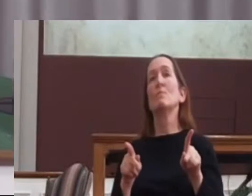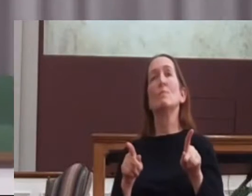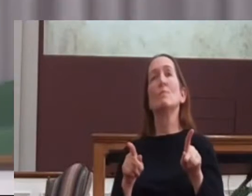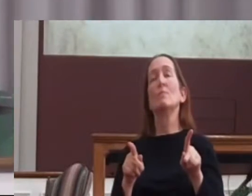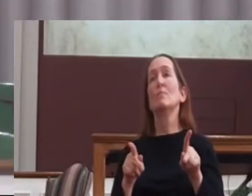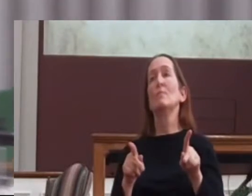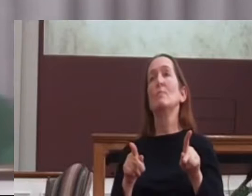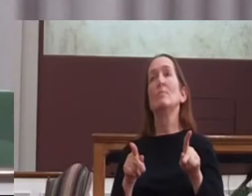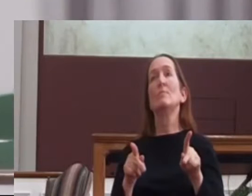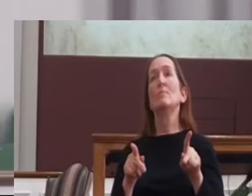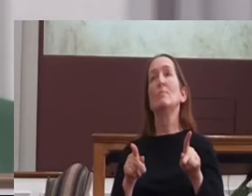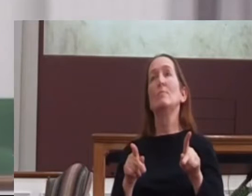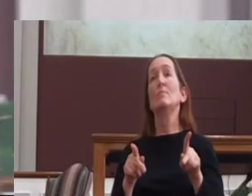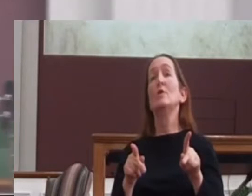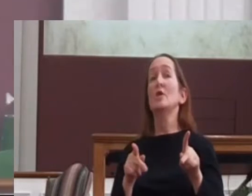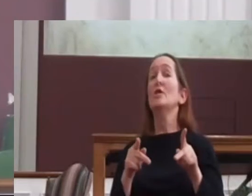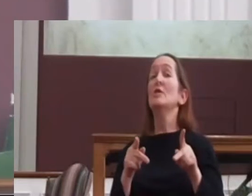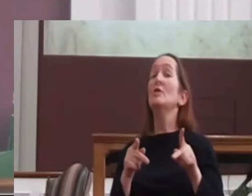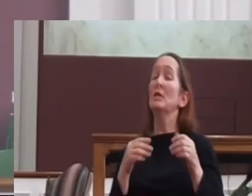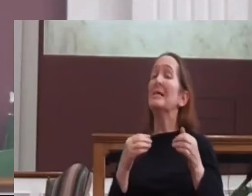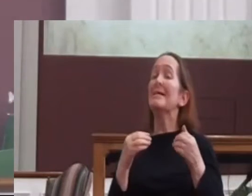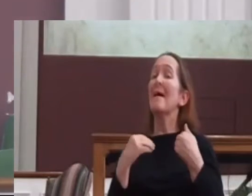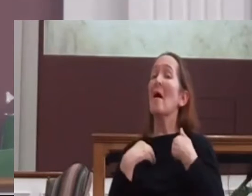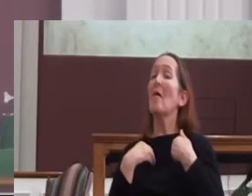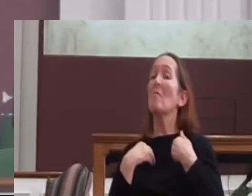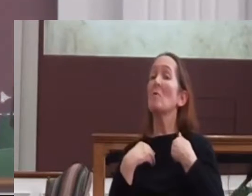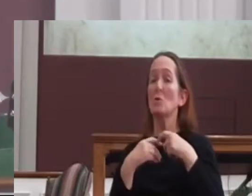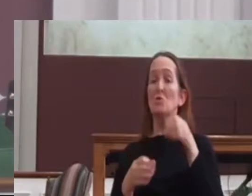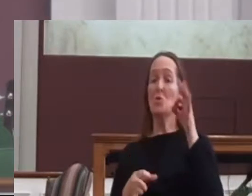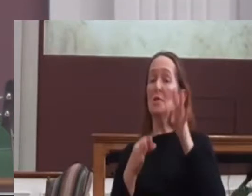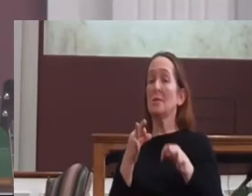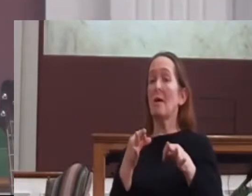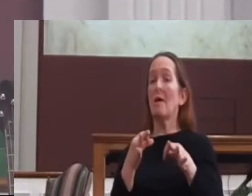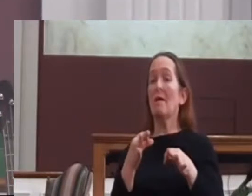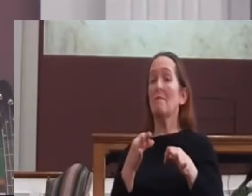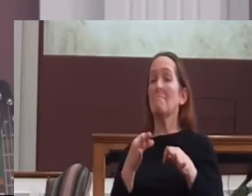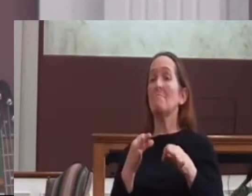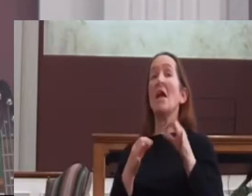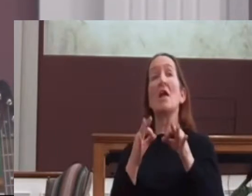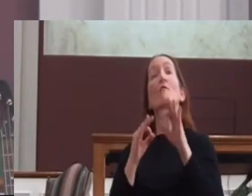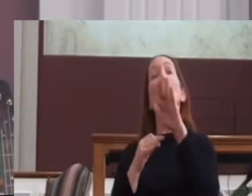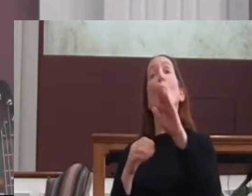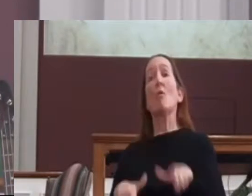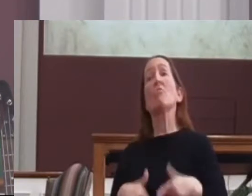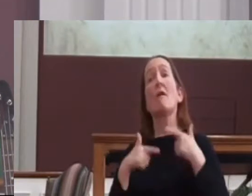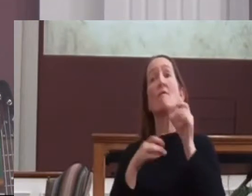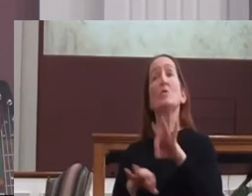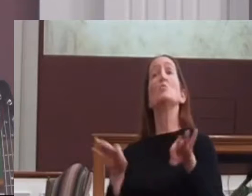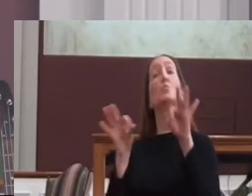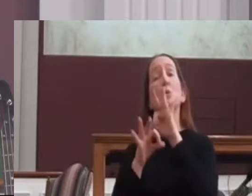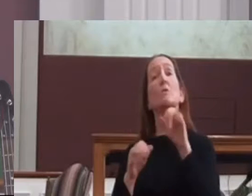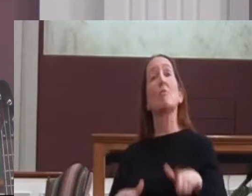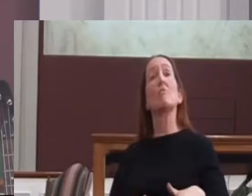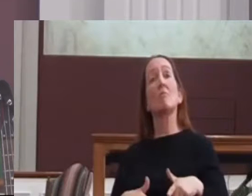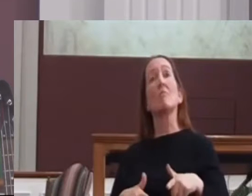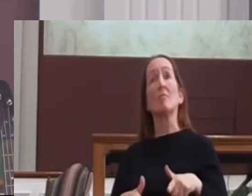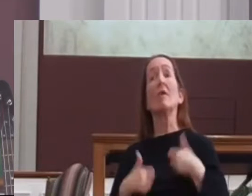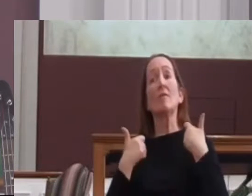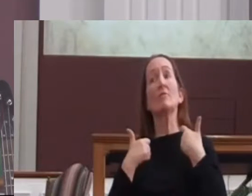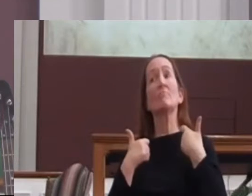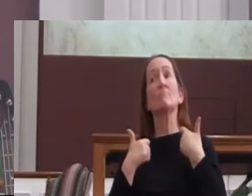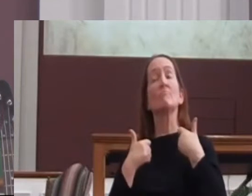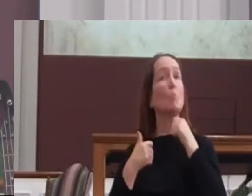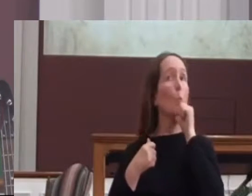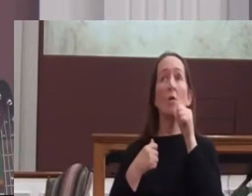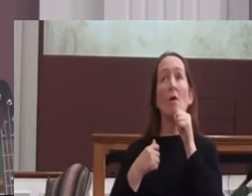That no one individual should be able to have the determination of whether or not your